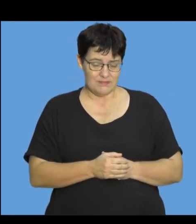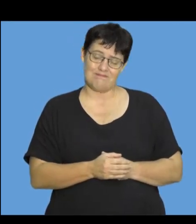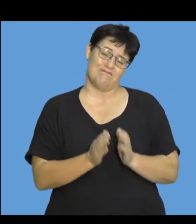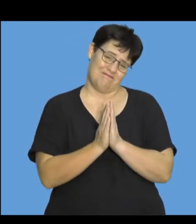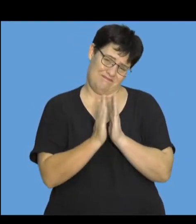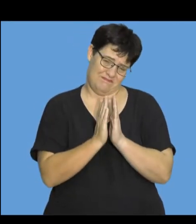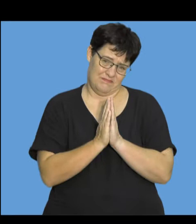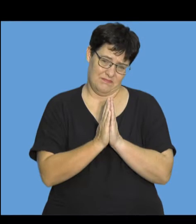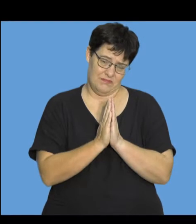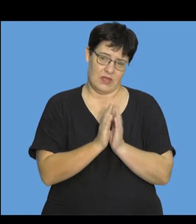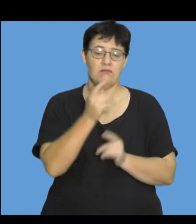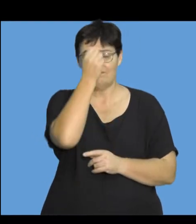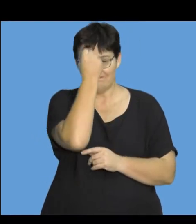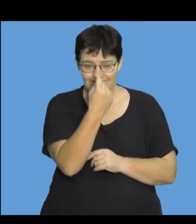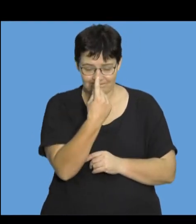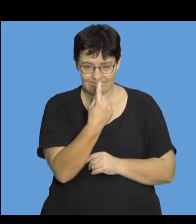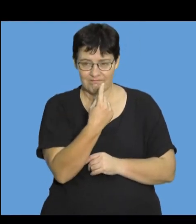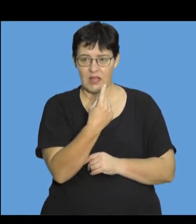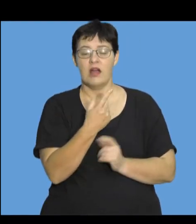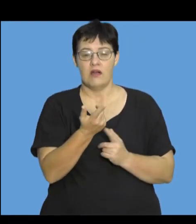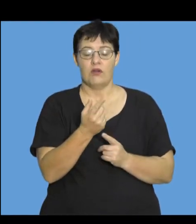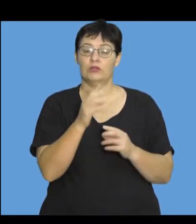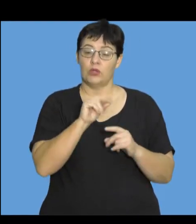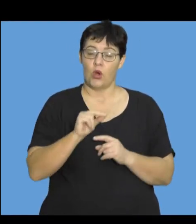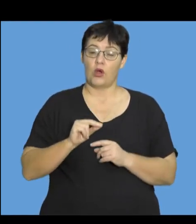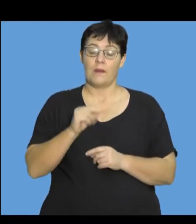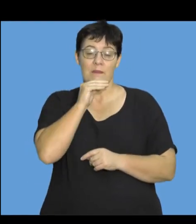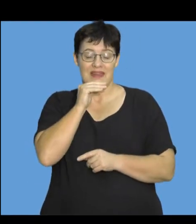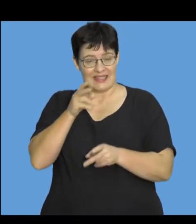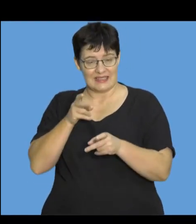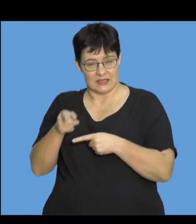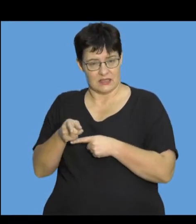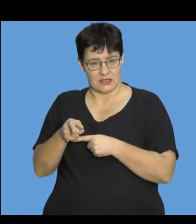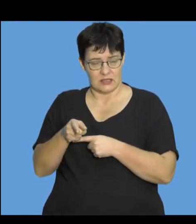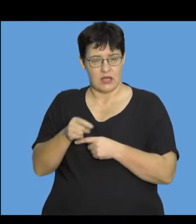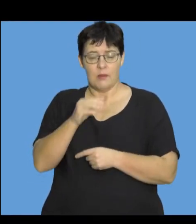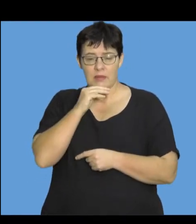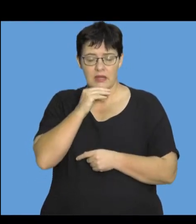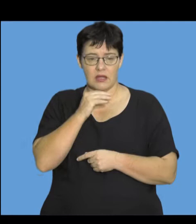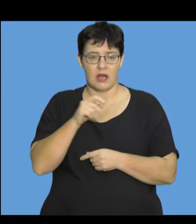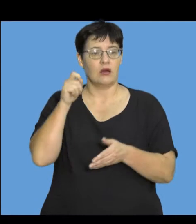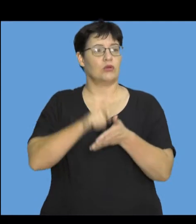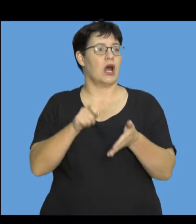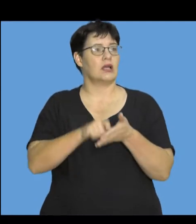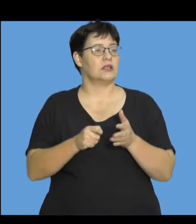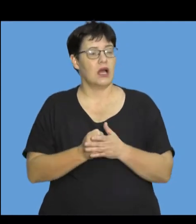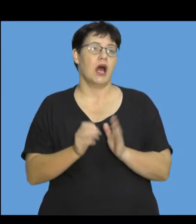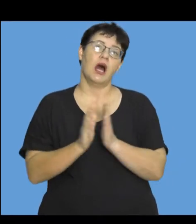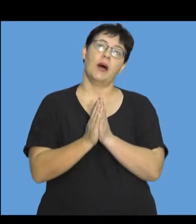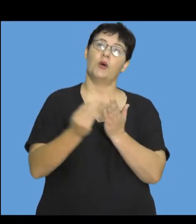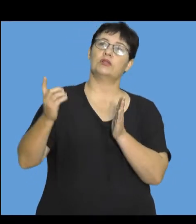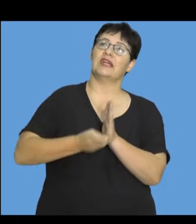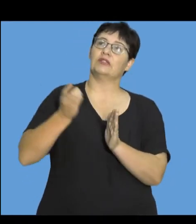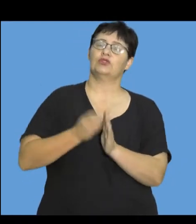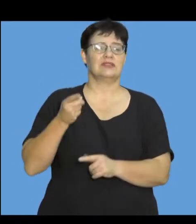I understand that we do English and all. When I talk about definitions, it has nothing to do with something that comes from the Oxford